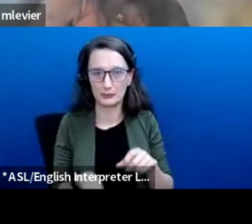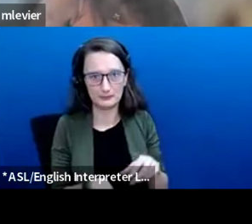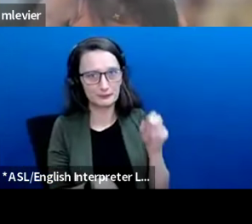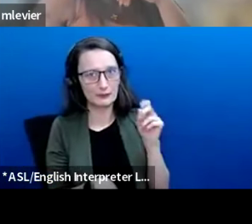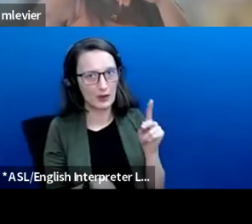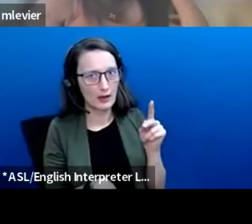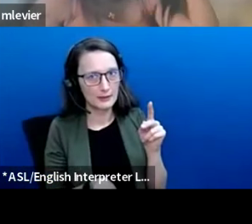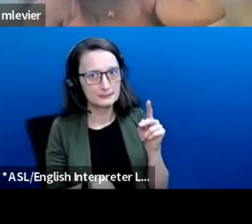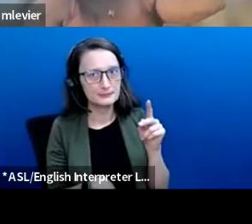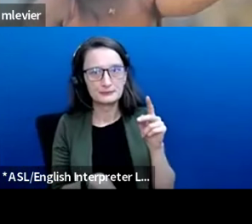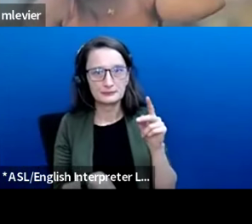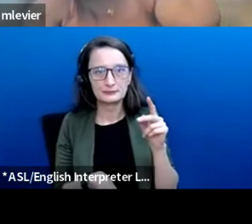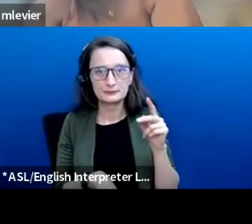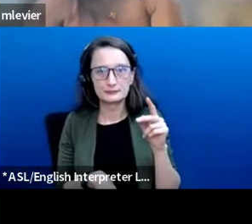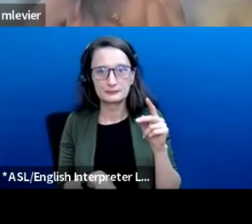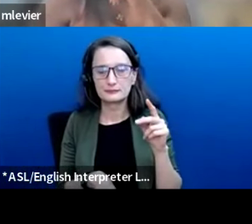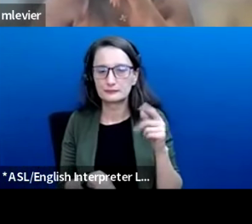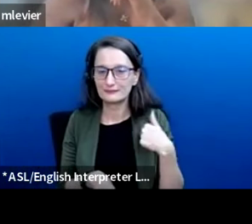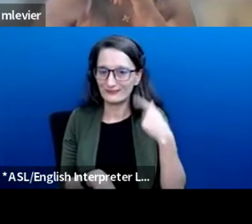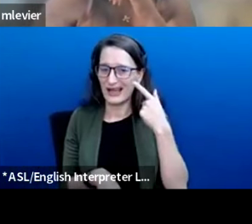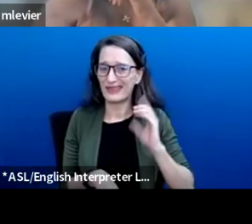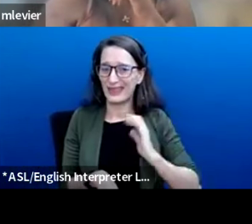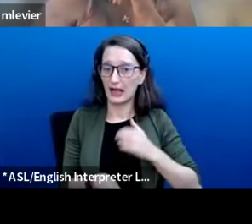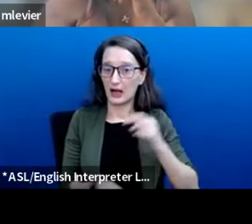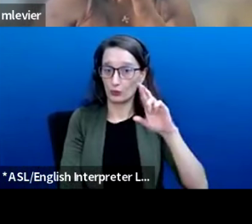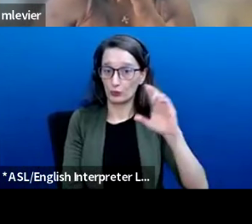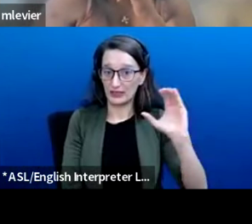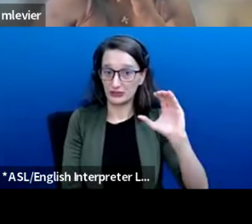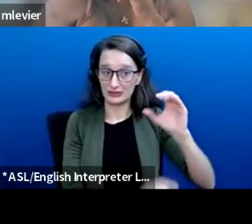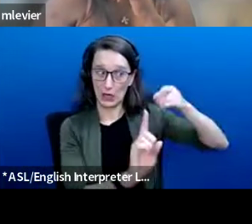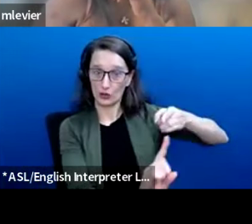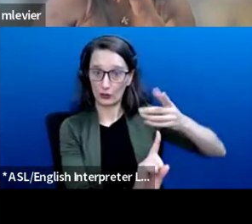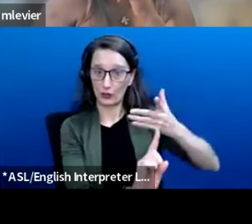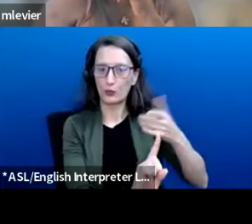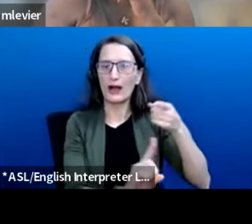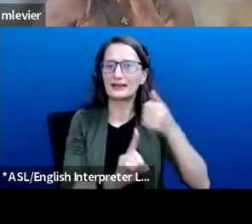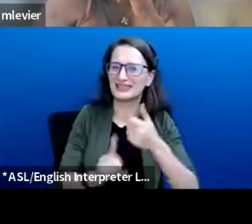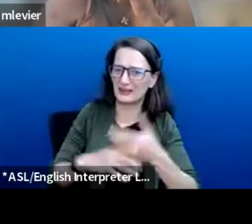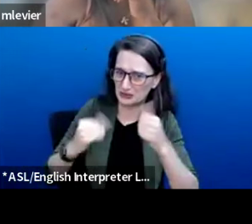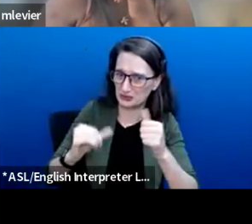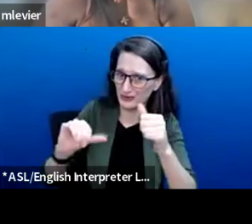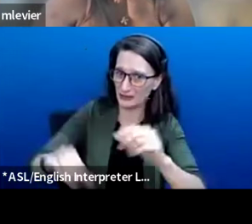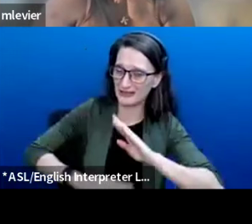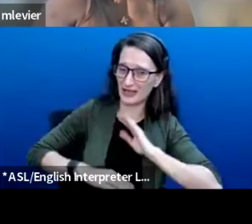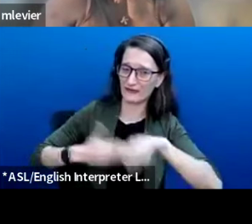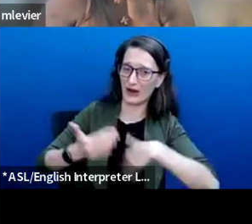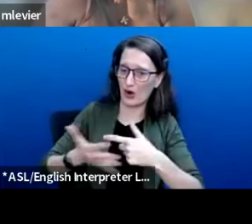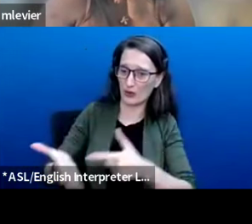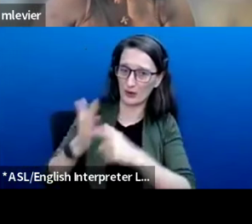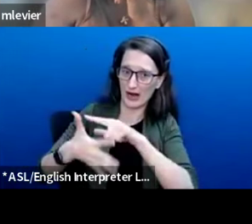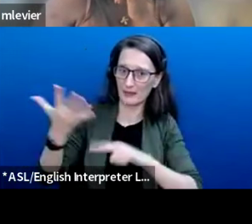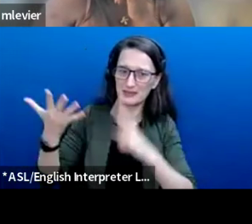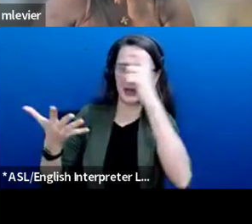will say I think our regional center's goal would be for you to try as hard as you can because we know we need more specifically those